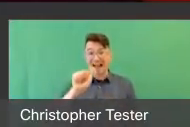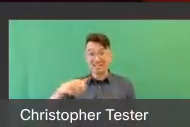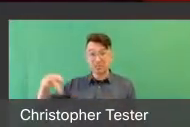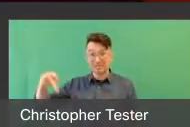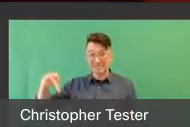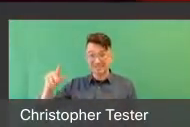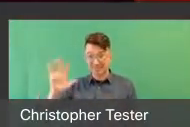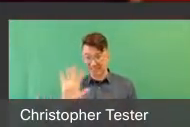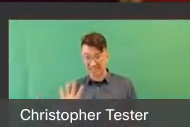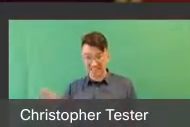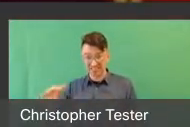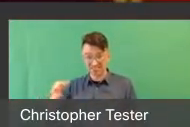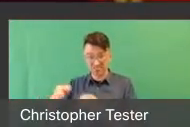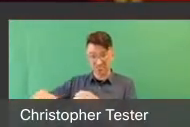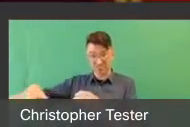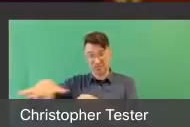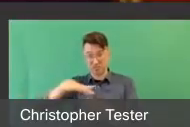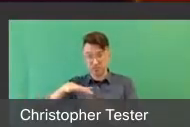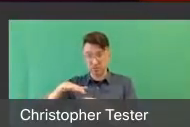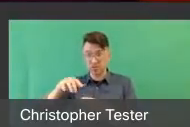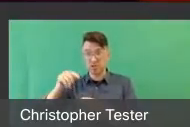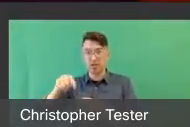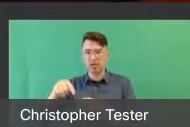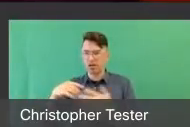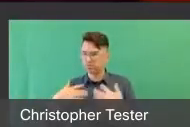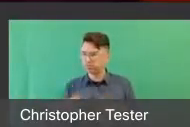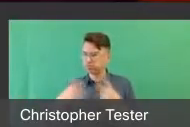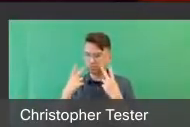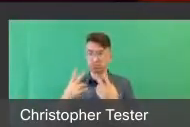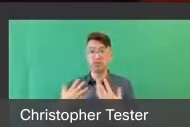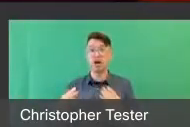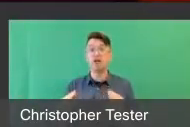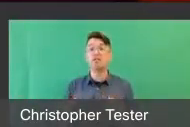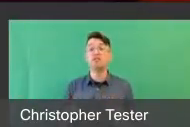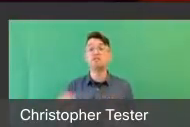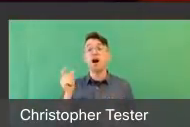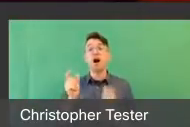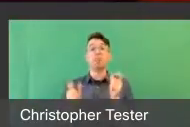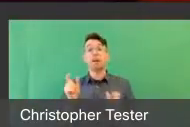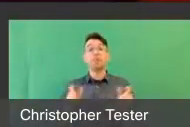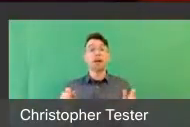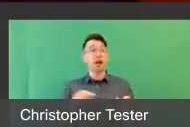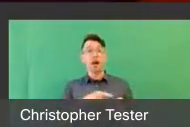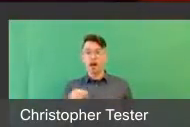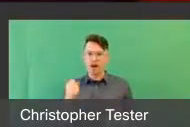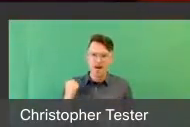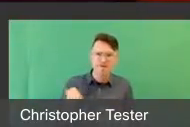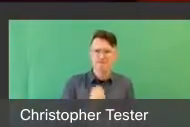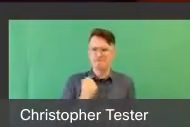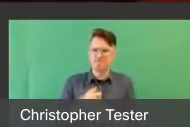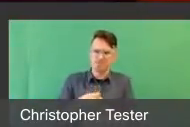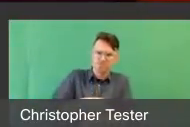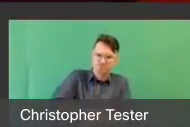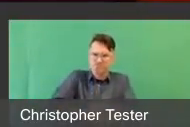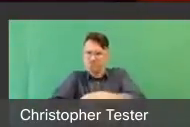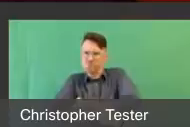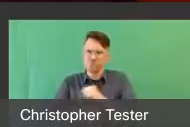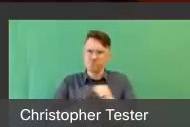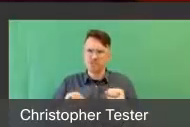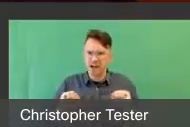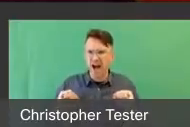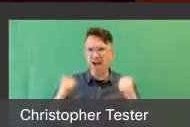hands. Youth Voices Counts COVID, hashtag coping with COVID discussion paper has shown that